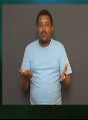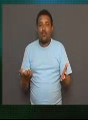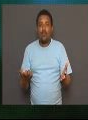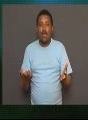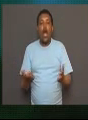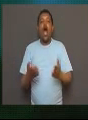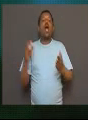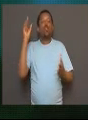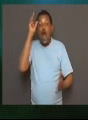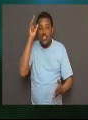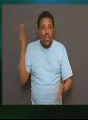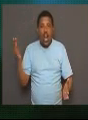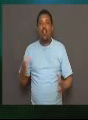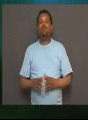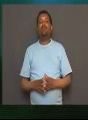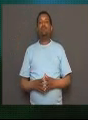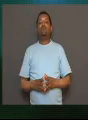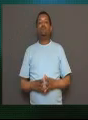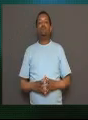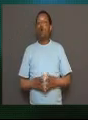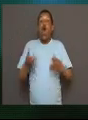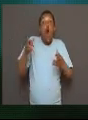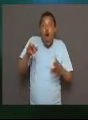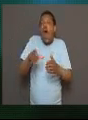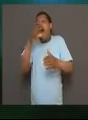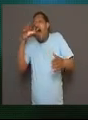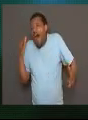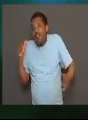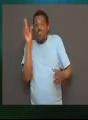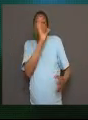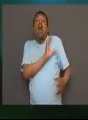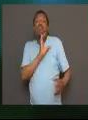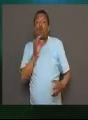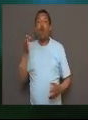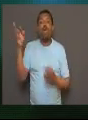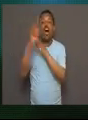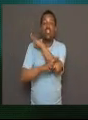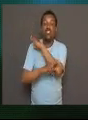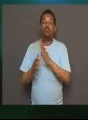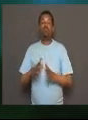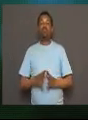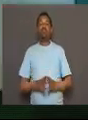economic, cultural, or other attributes of a region.